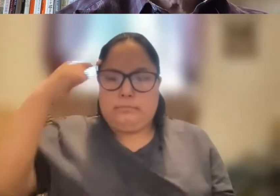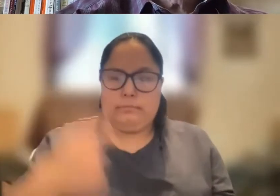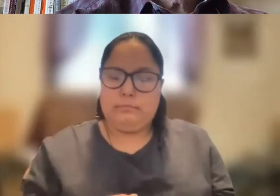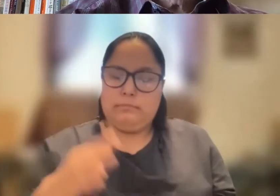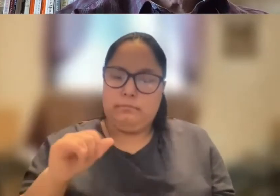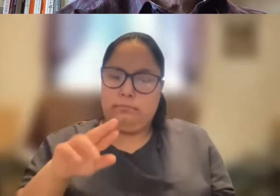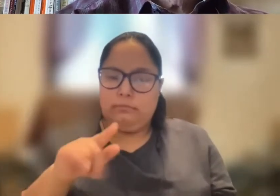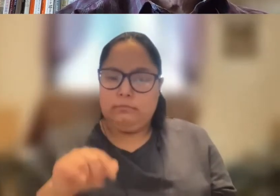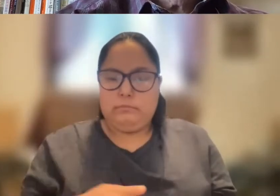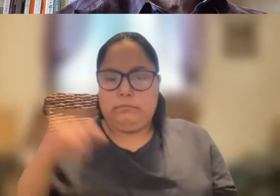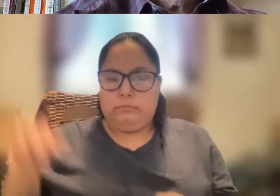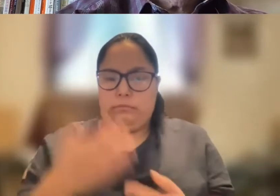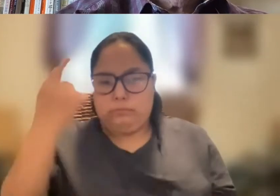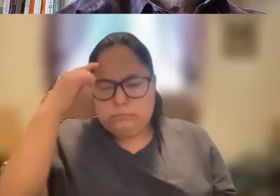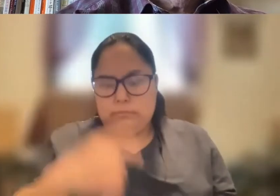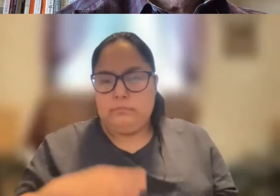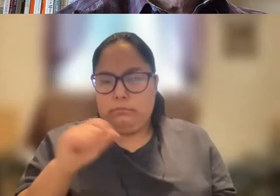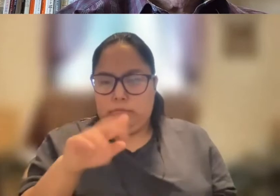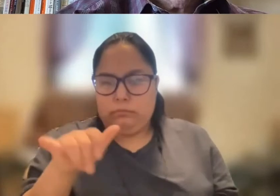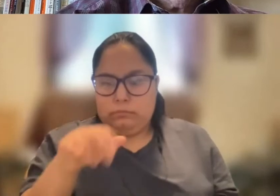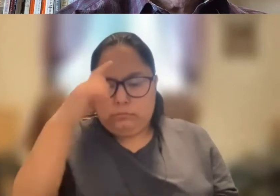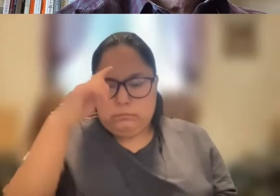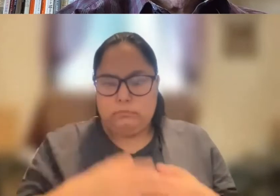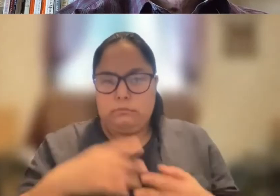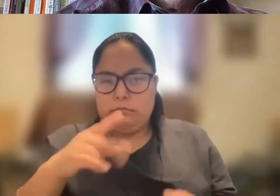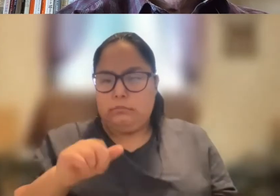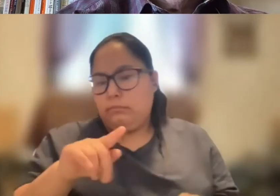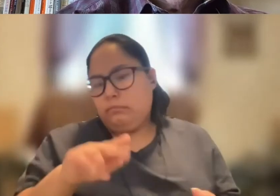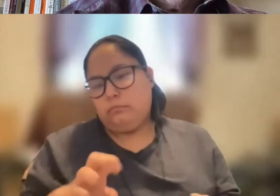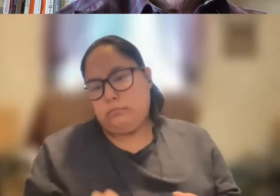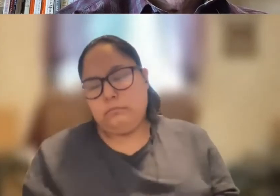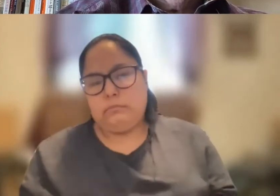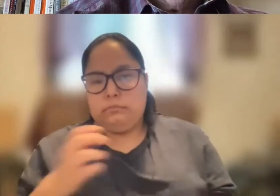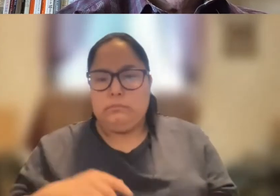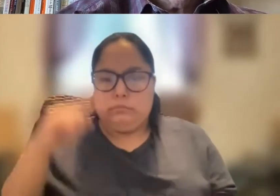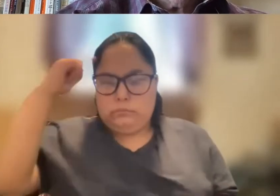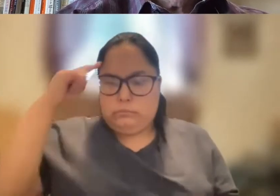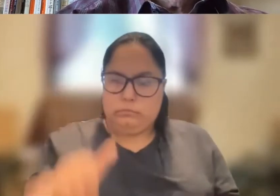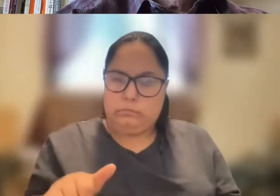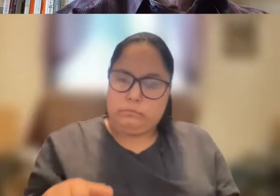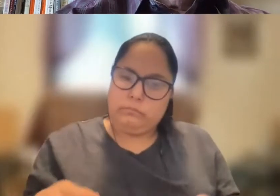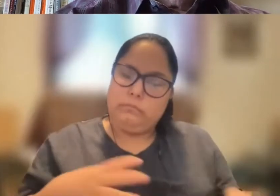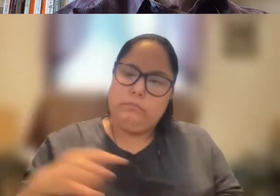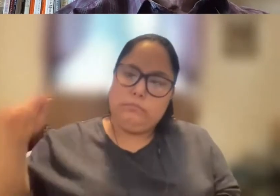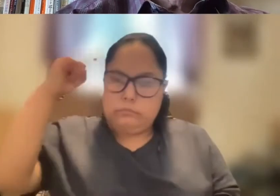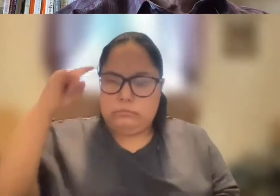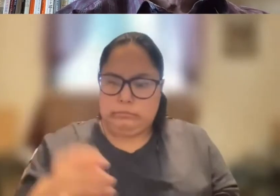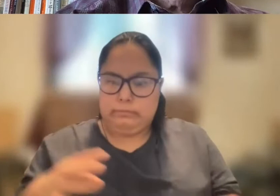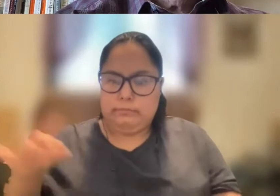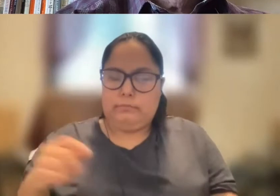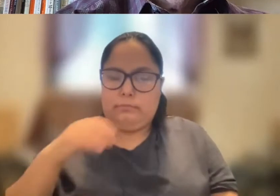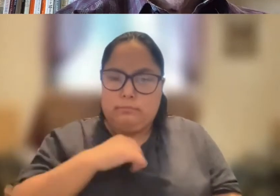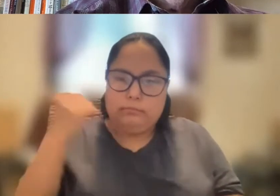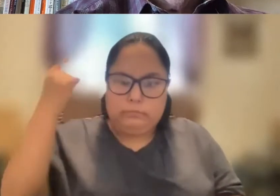Investigative Service, which is a branch of the military police. So we're still sort of stuck in that